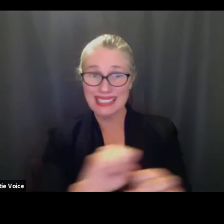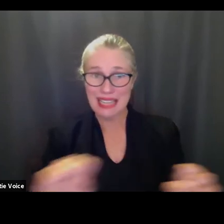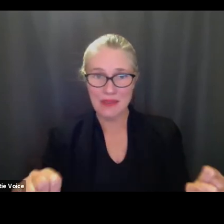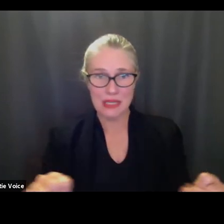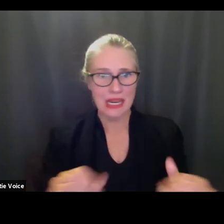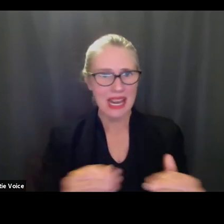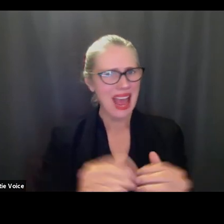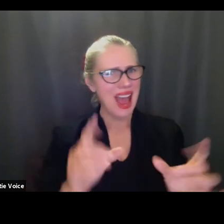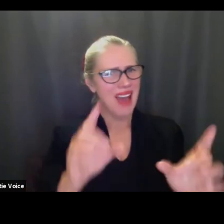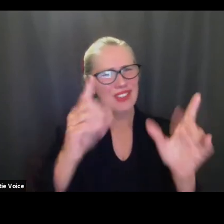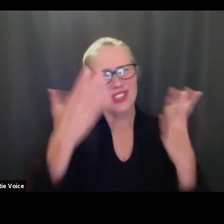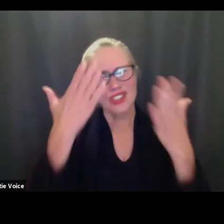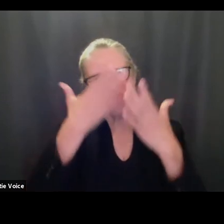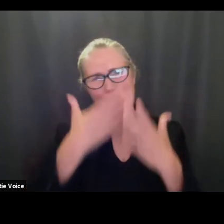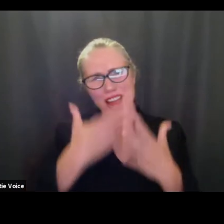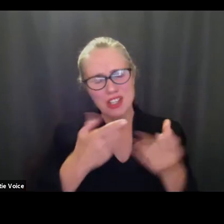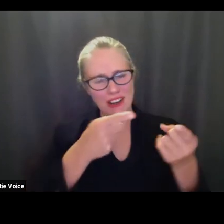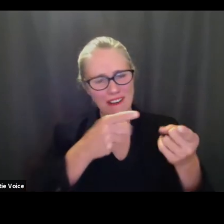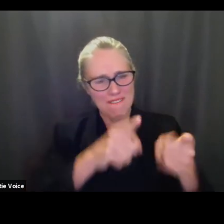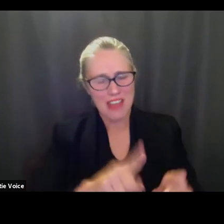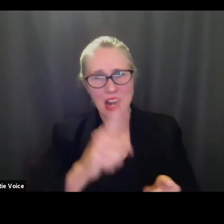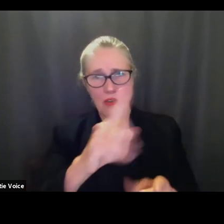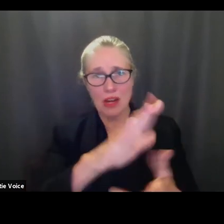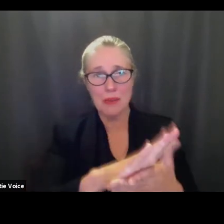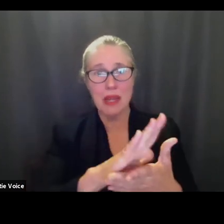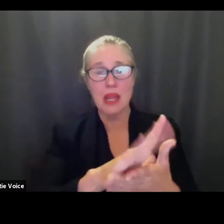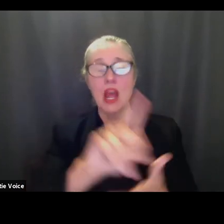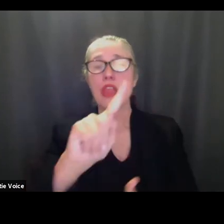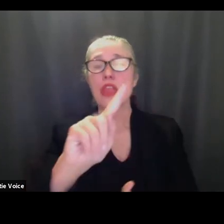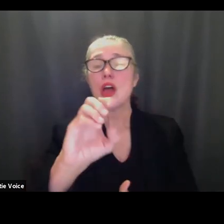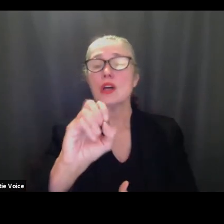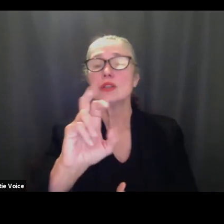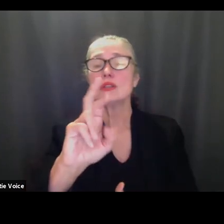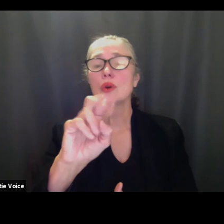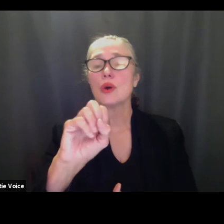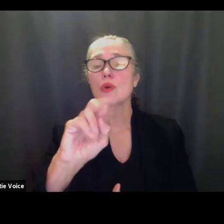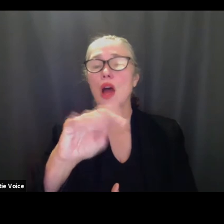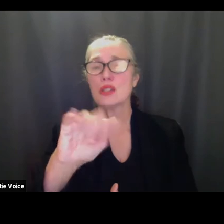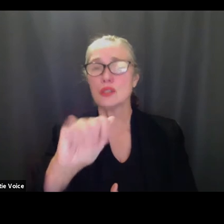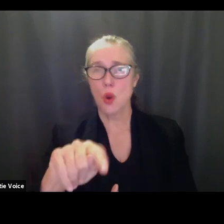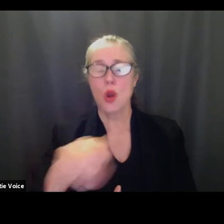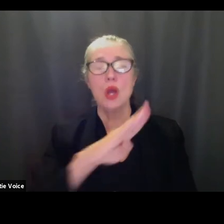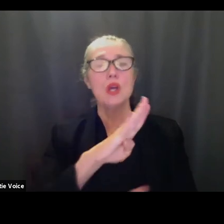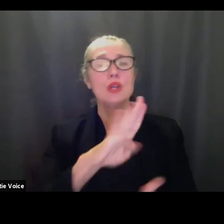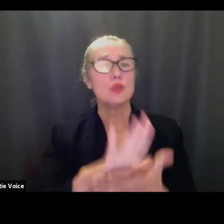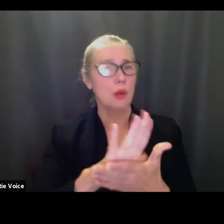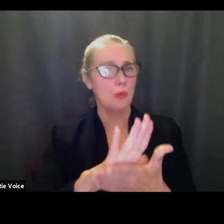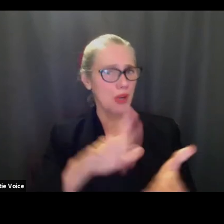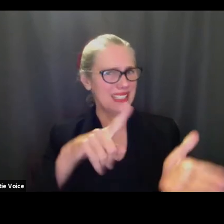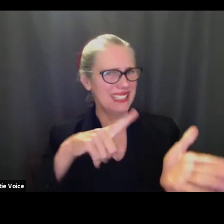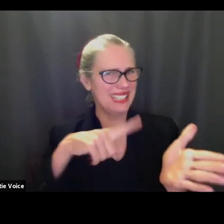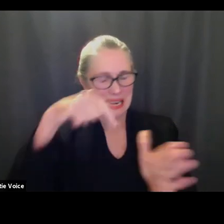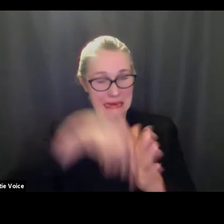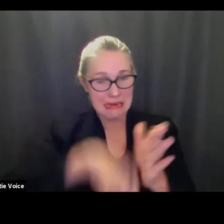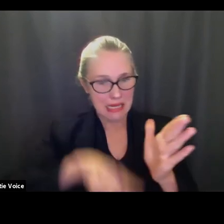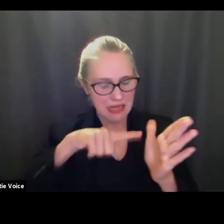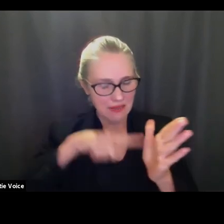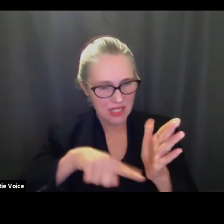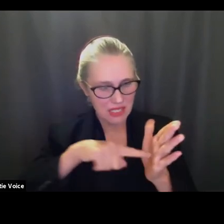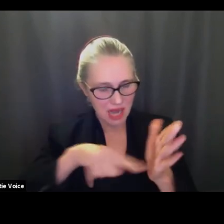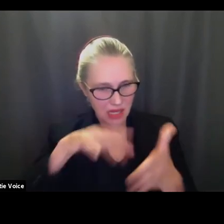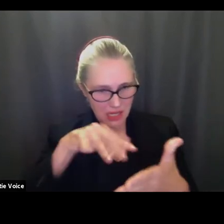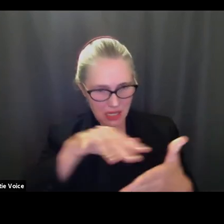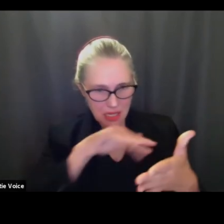tragic event on one of their campuses the toronto district school board undertook an intensive study to investigate how they could make their